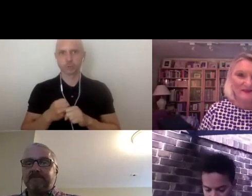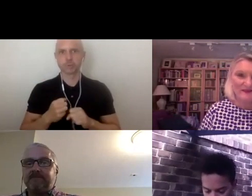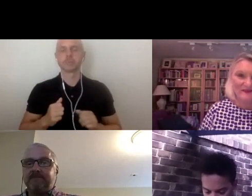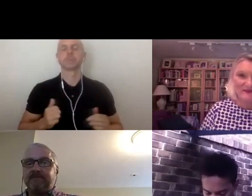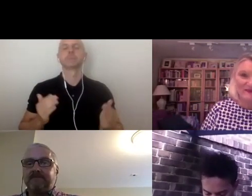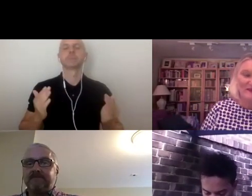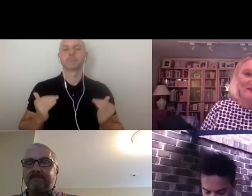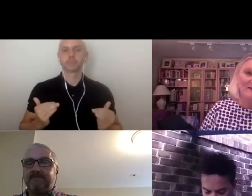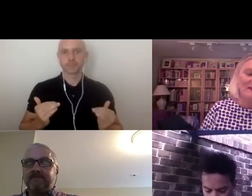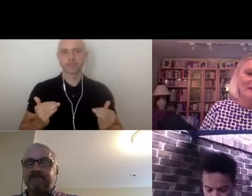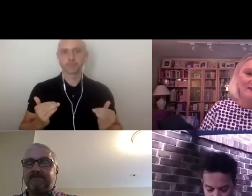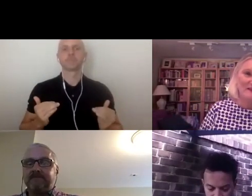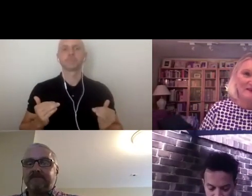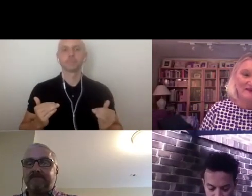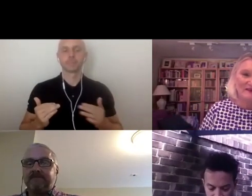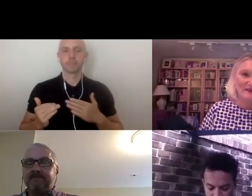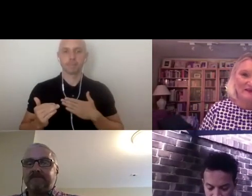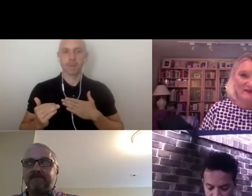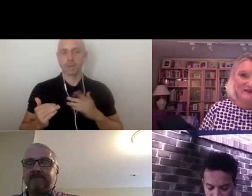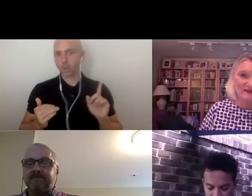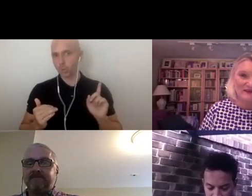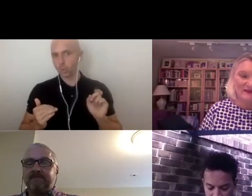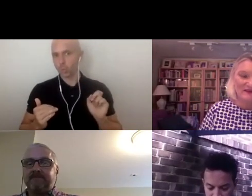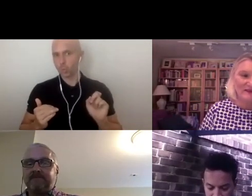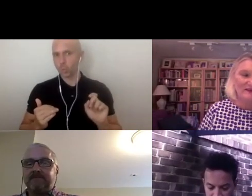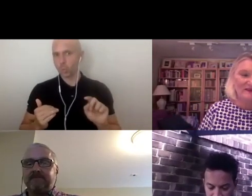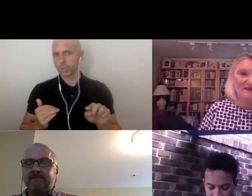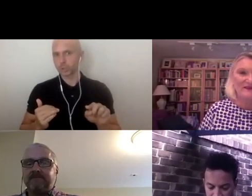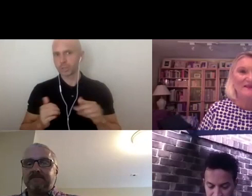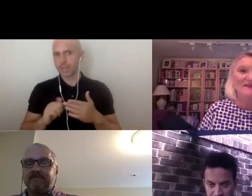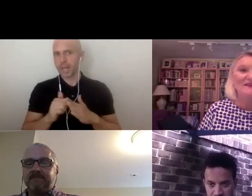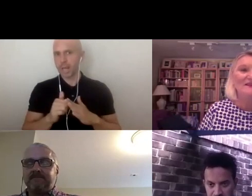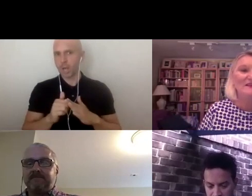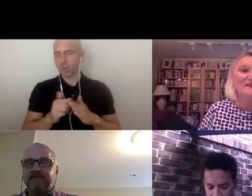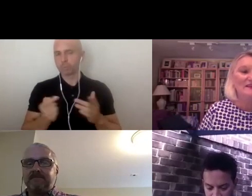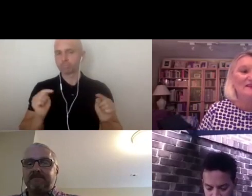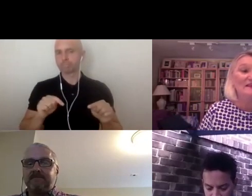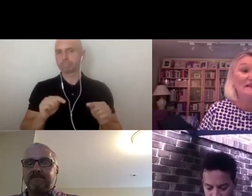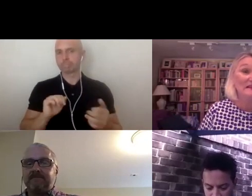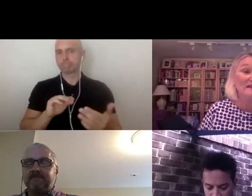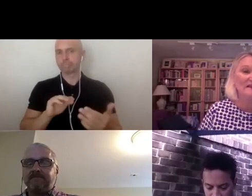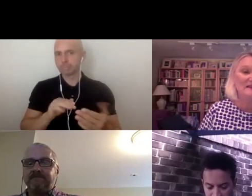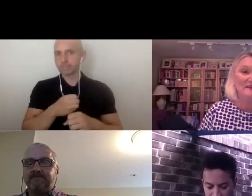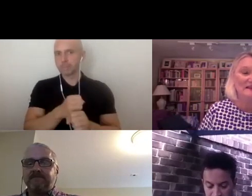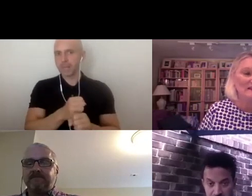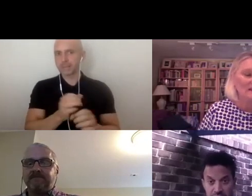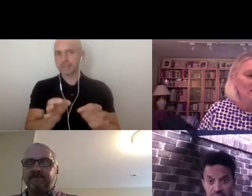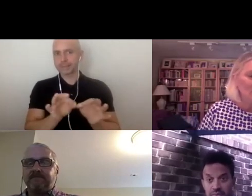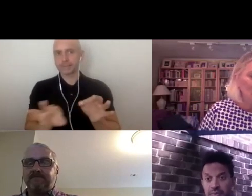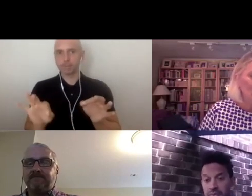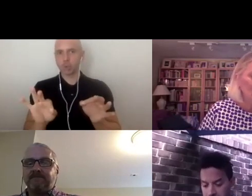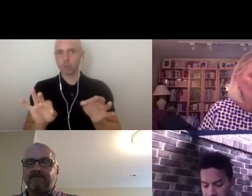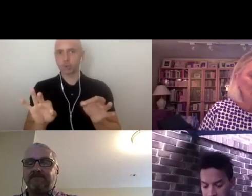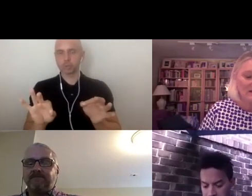about, I guess, how we can make things simple. So I belong to a group of artistic directors of performing arts